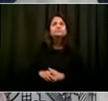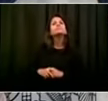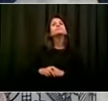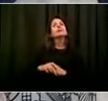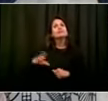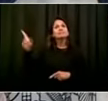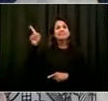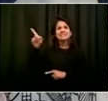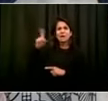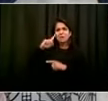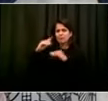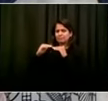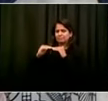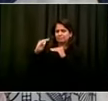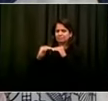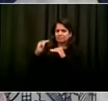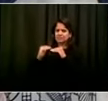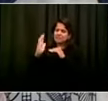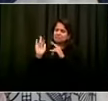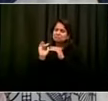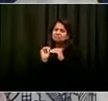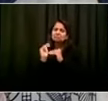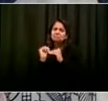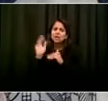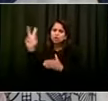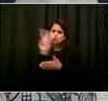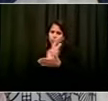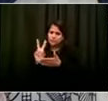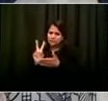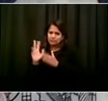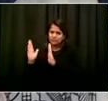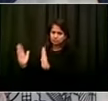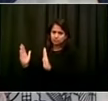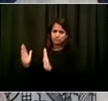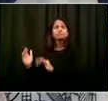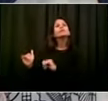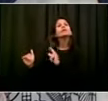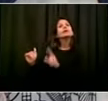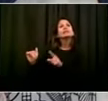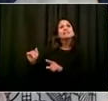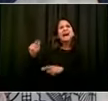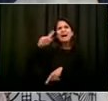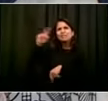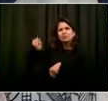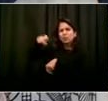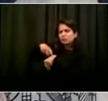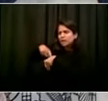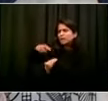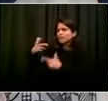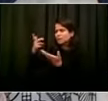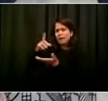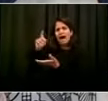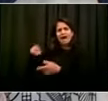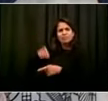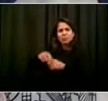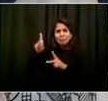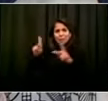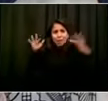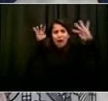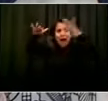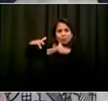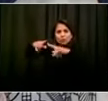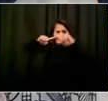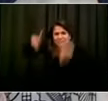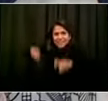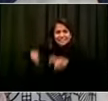make sure that the results are real. And if you see one of these neighborhoods go under 3% for 7 consecutive days, that's a really